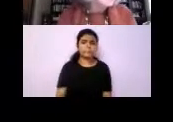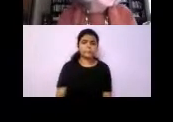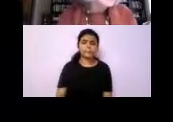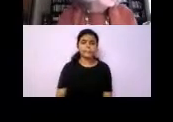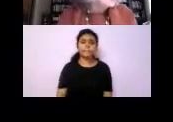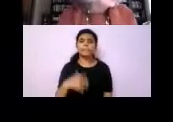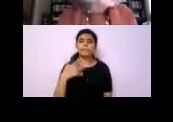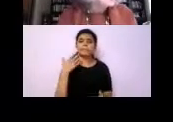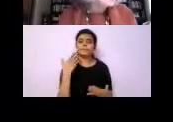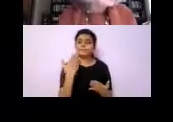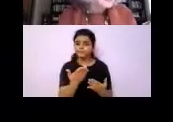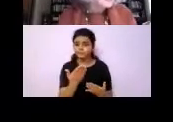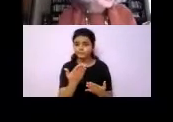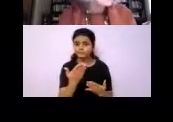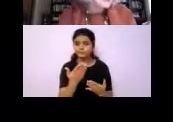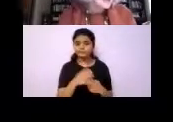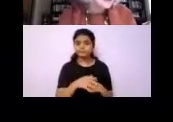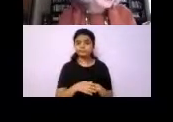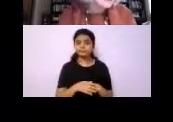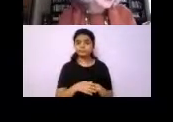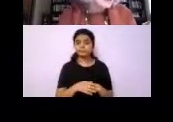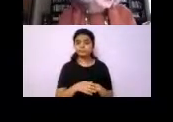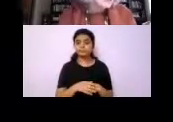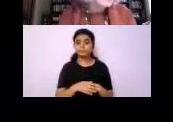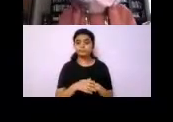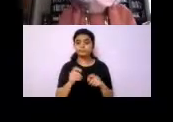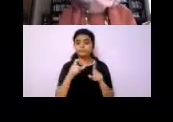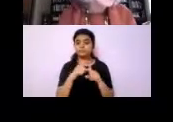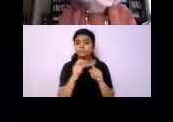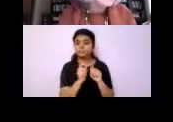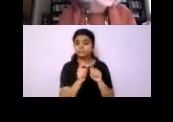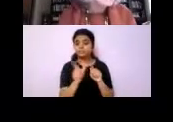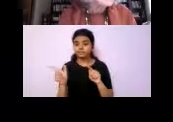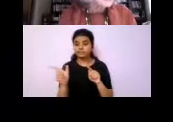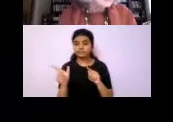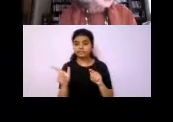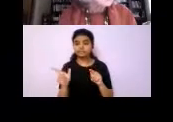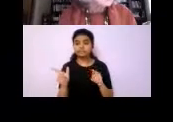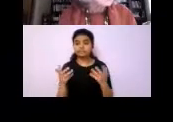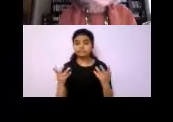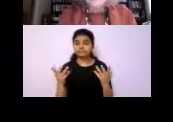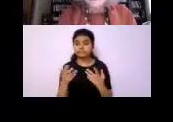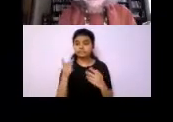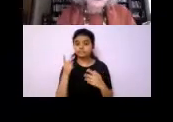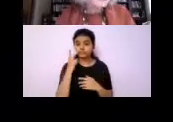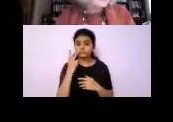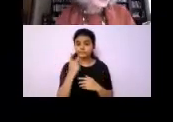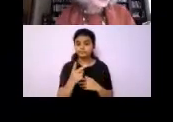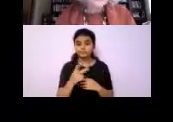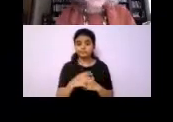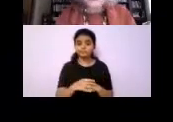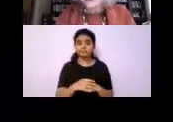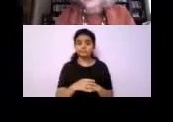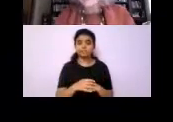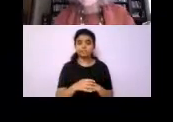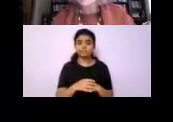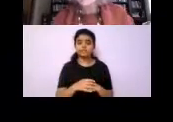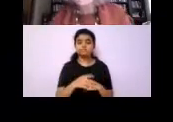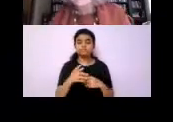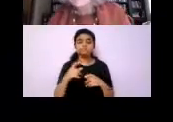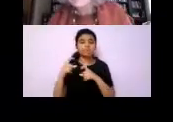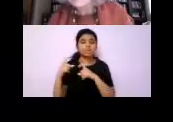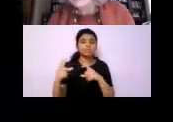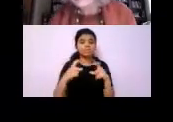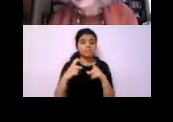The definitions spell out the aim and the appropriateness of recipients of care, caring